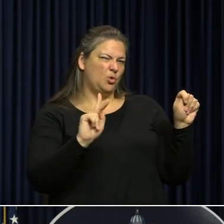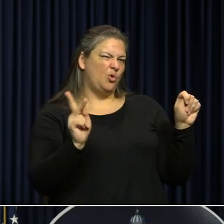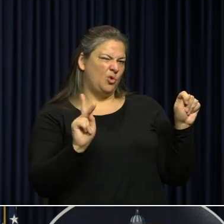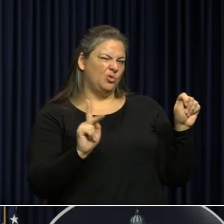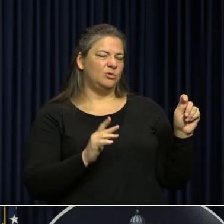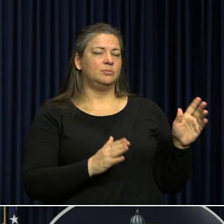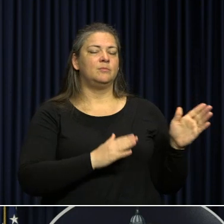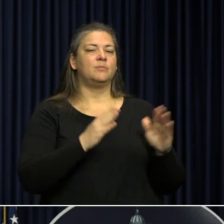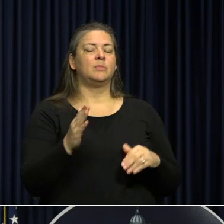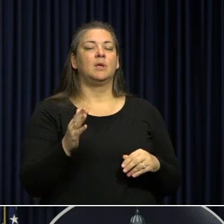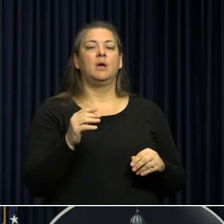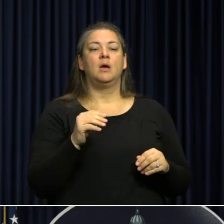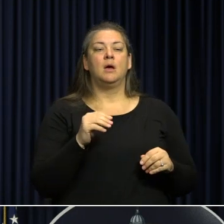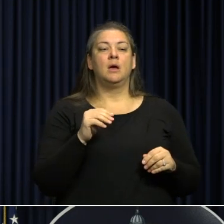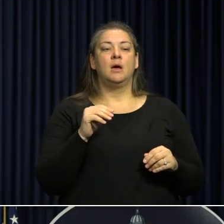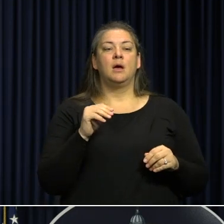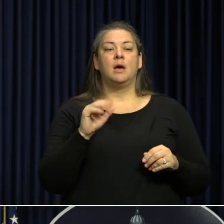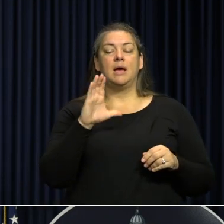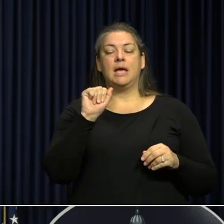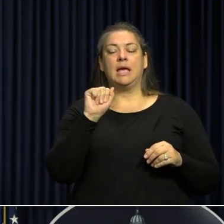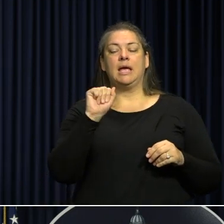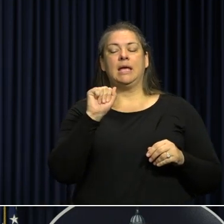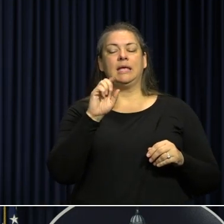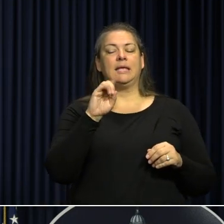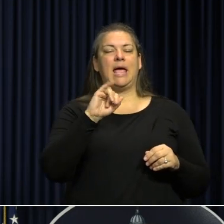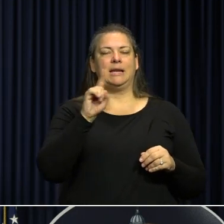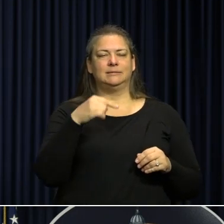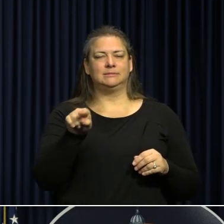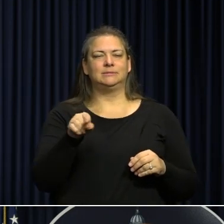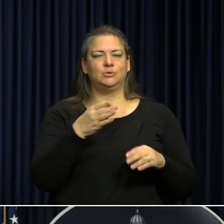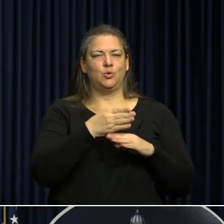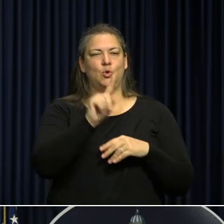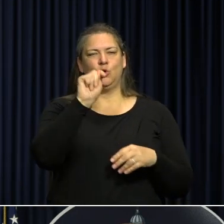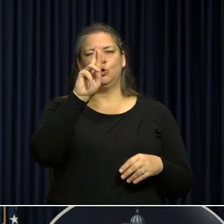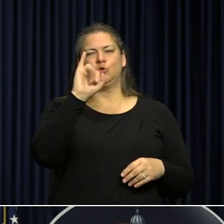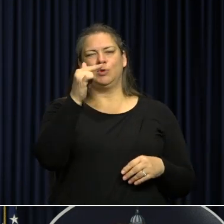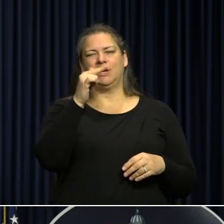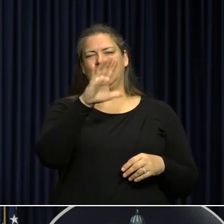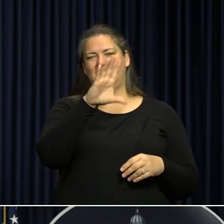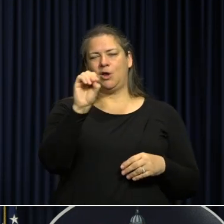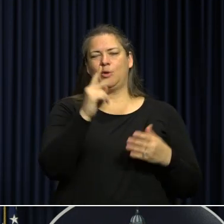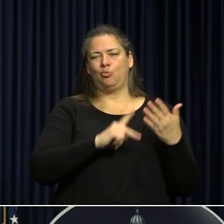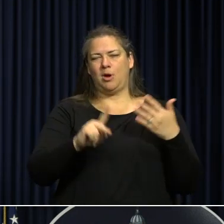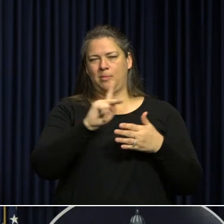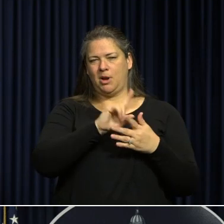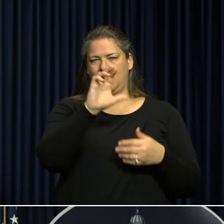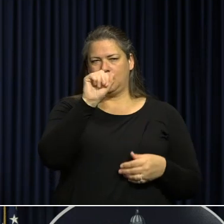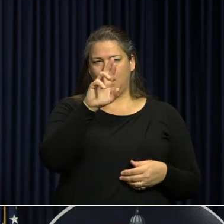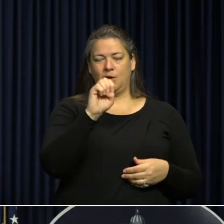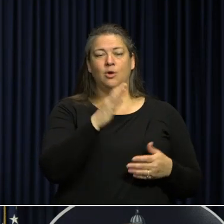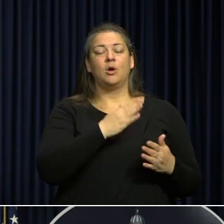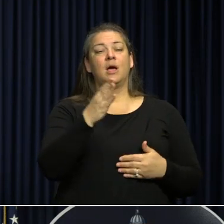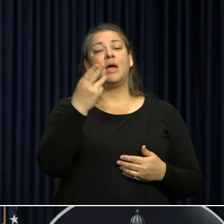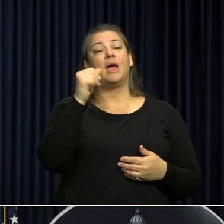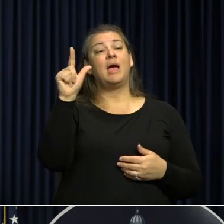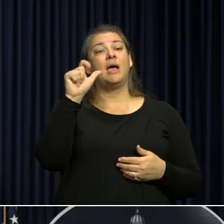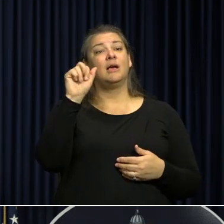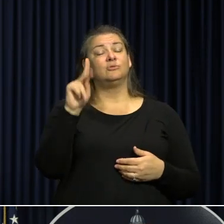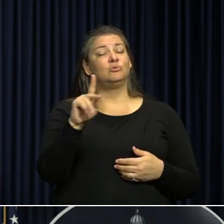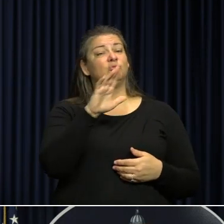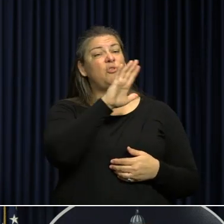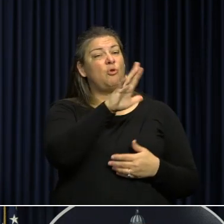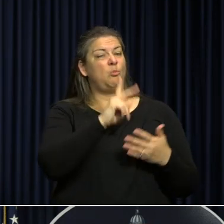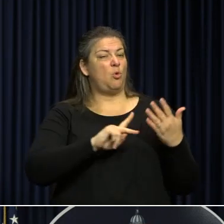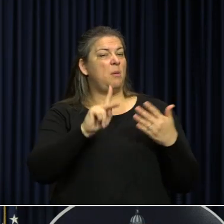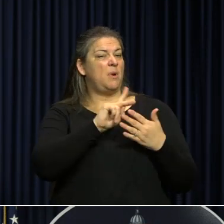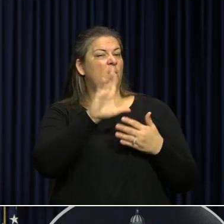Katie's is going through Trigg County Primary Care, Hazard through their primary care